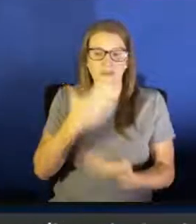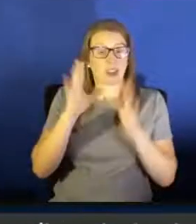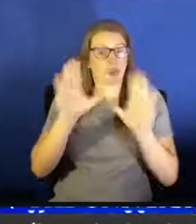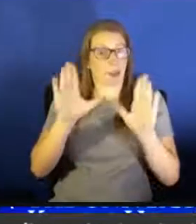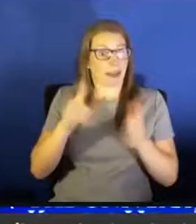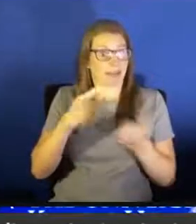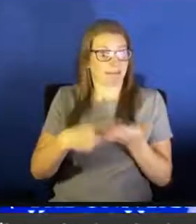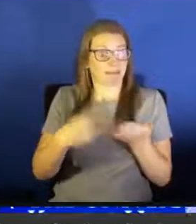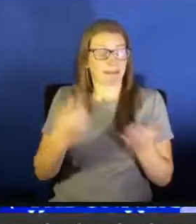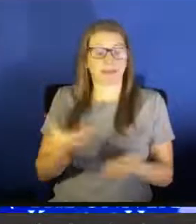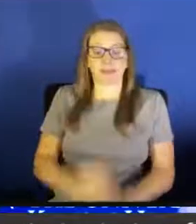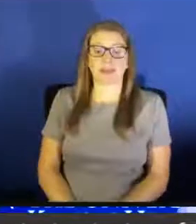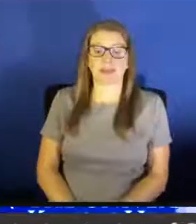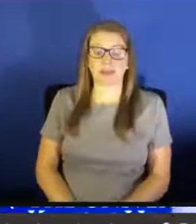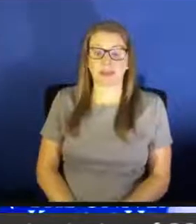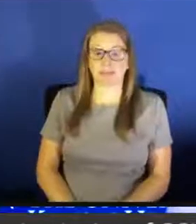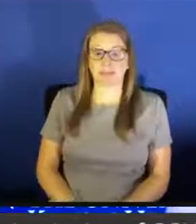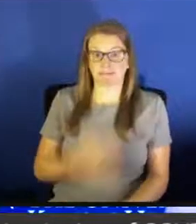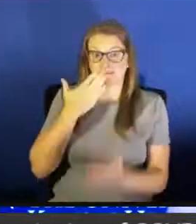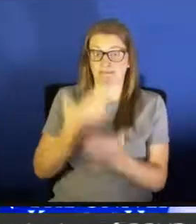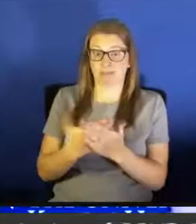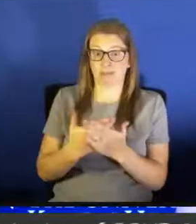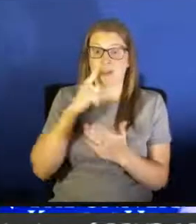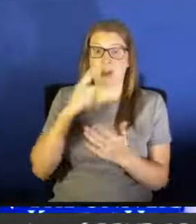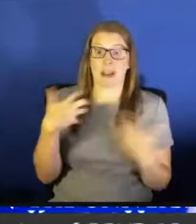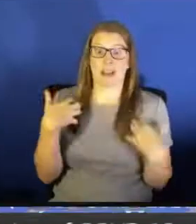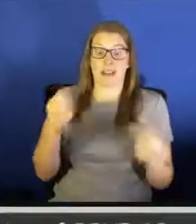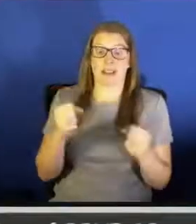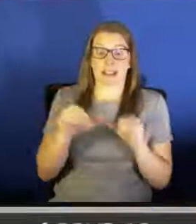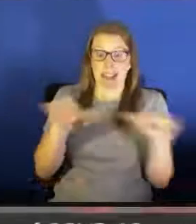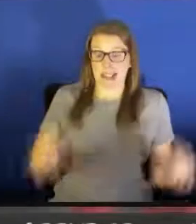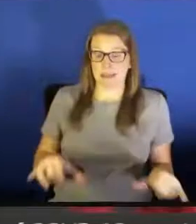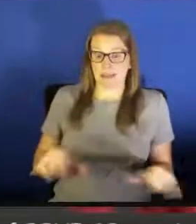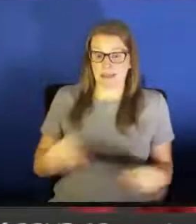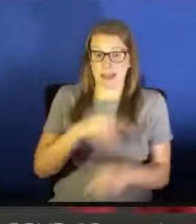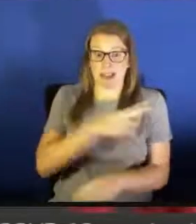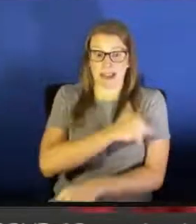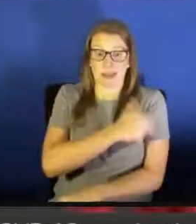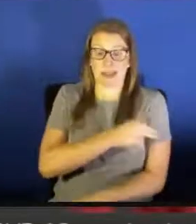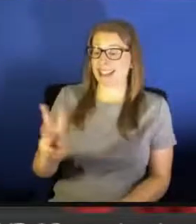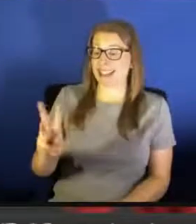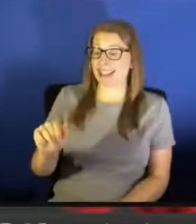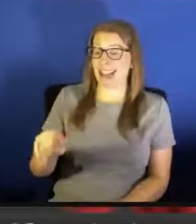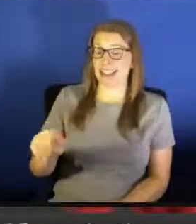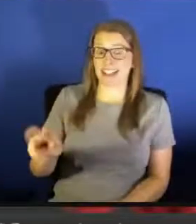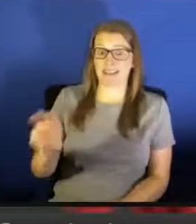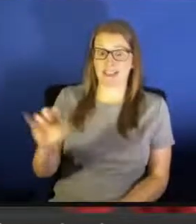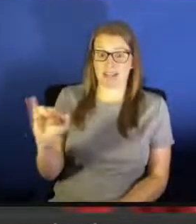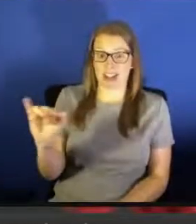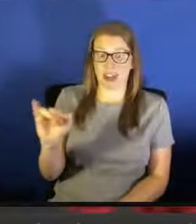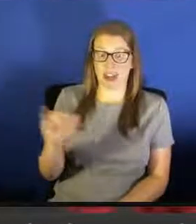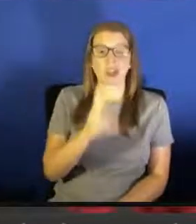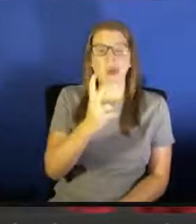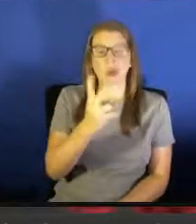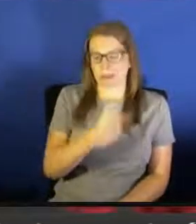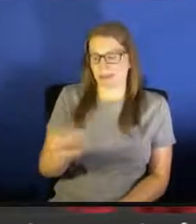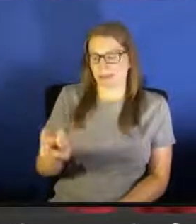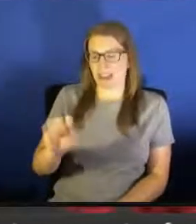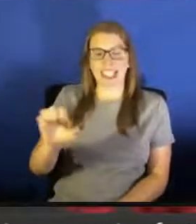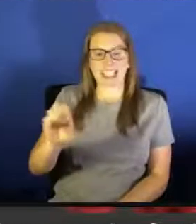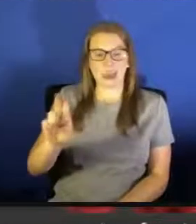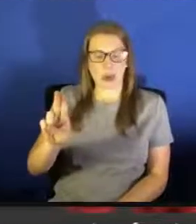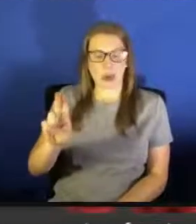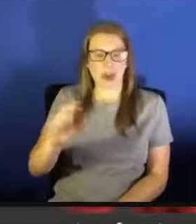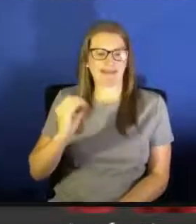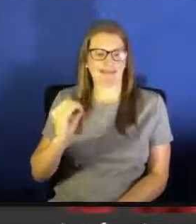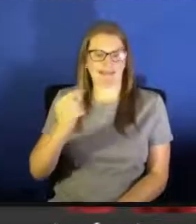Also very good in the health system, in the hospital. We have 6 active infections right now, with 2 in the ICU, 0 on the ventilator, and